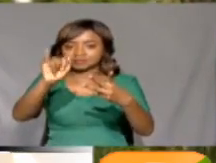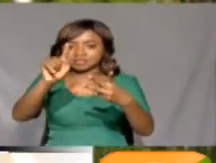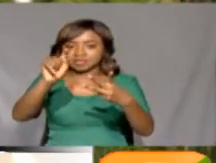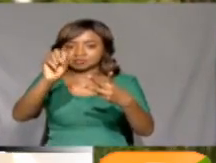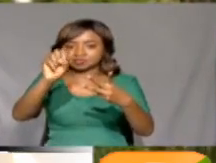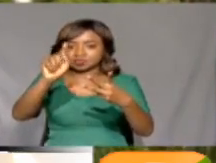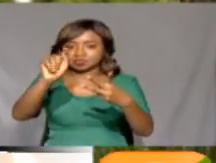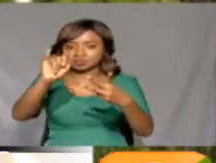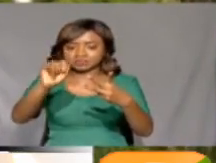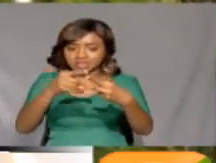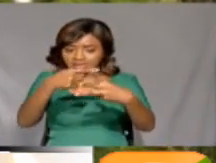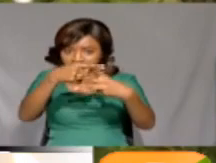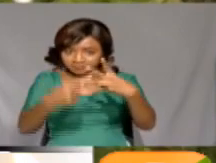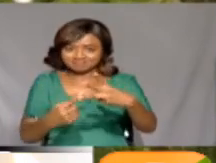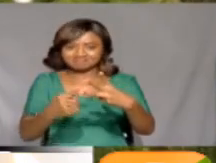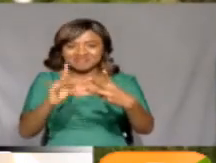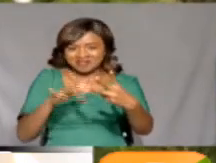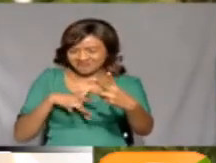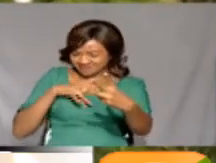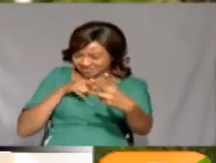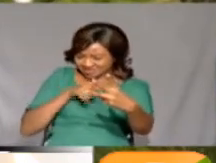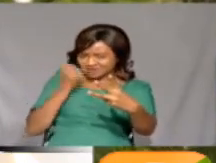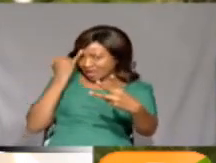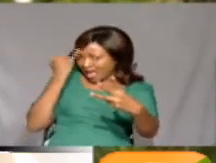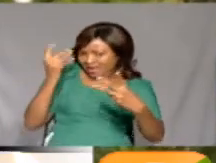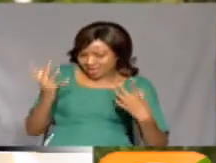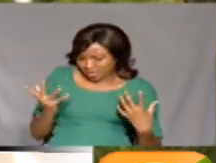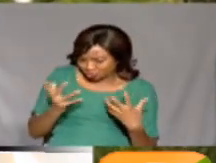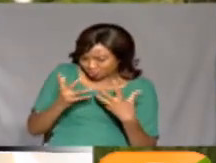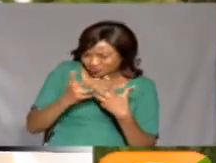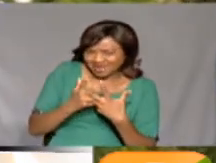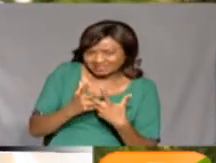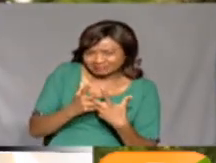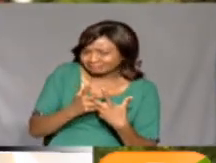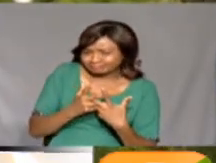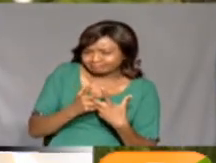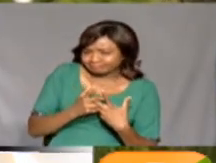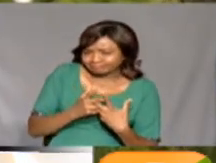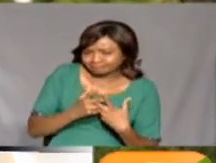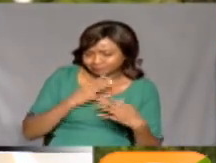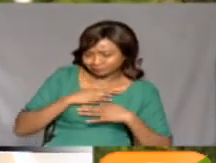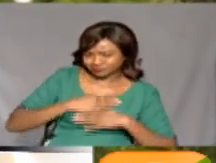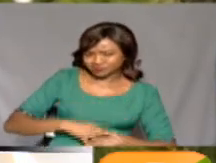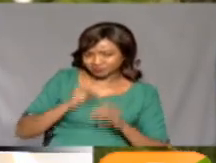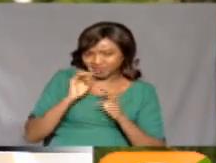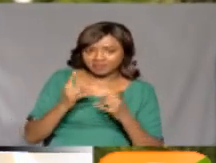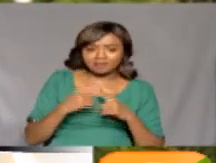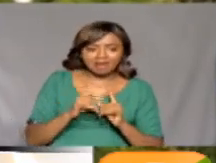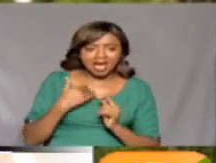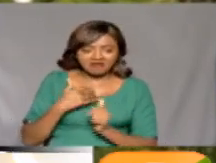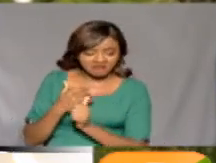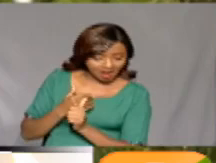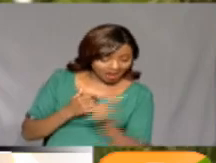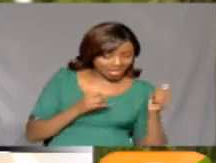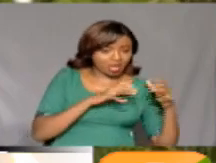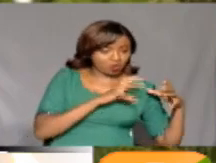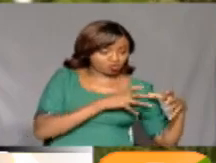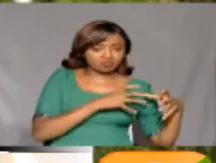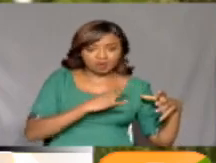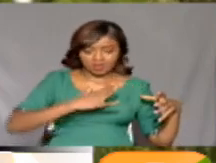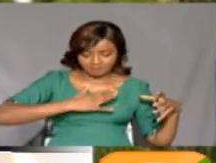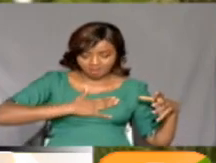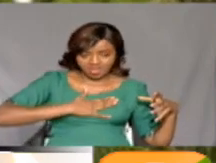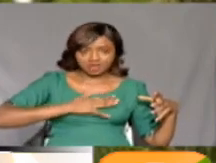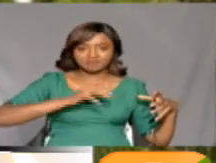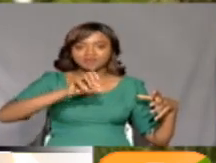And then there was now the younger politicians like myself, Sunkuli, and others who